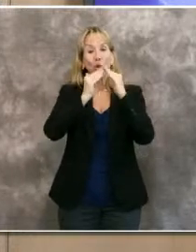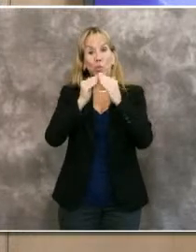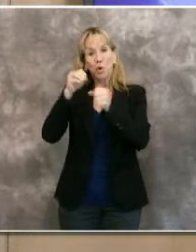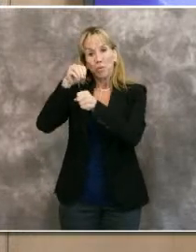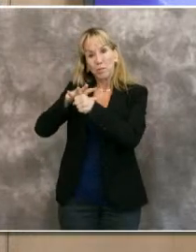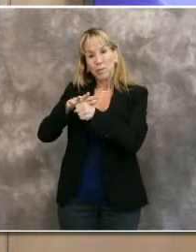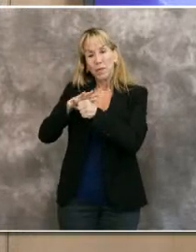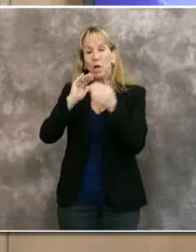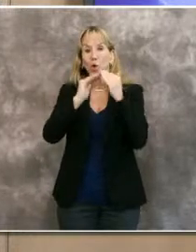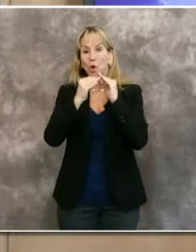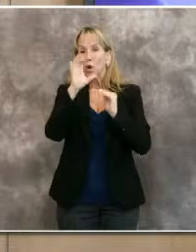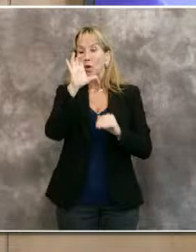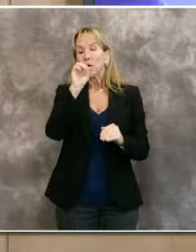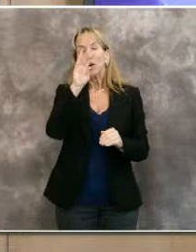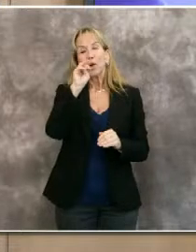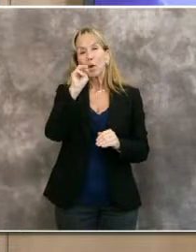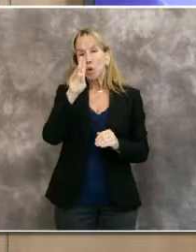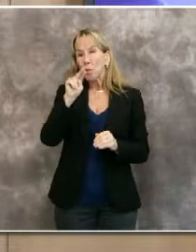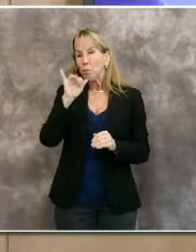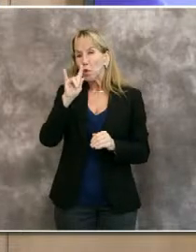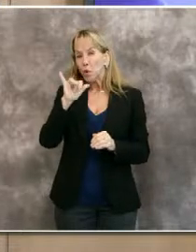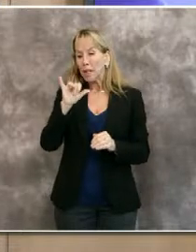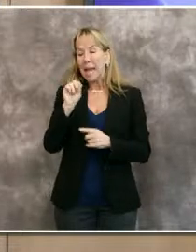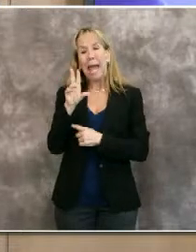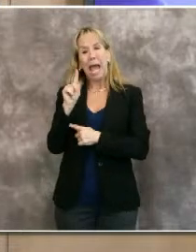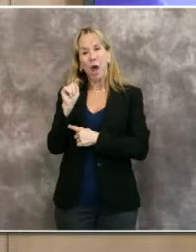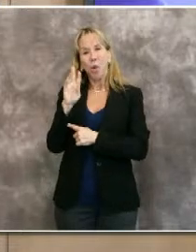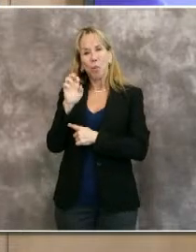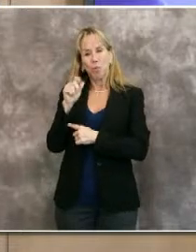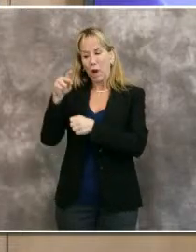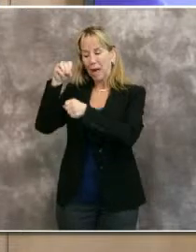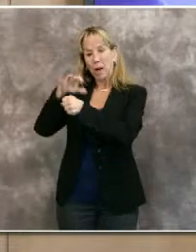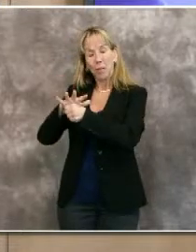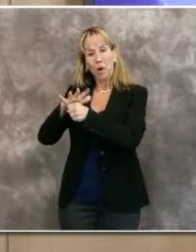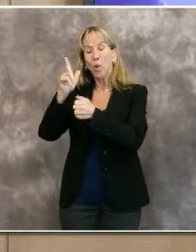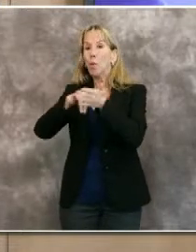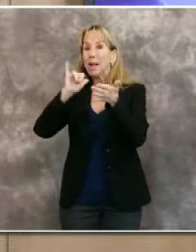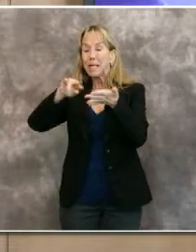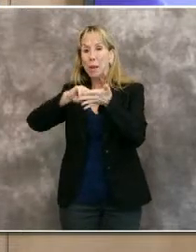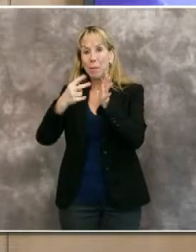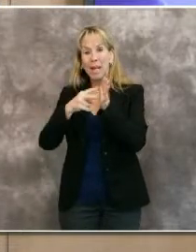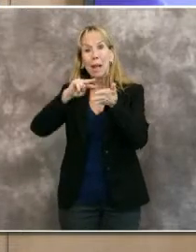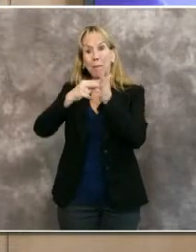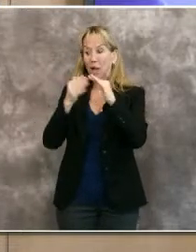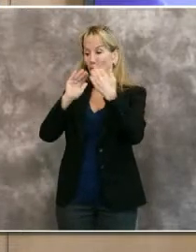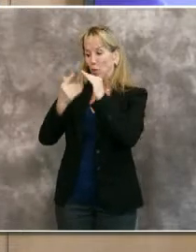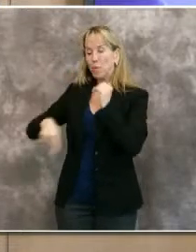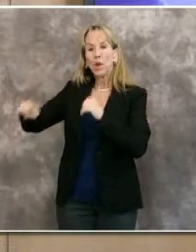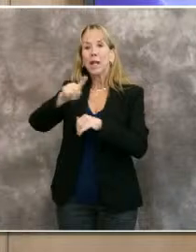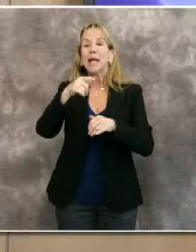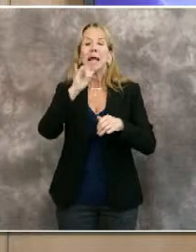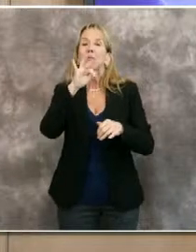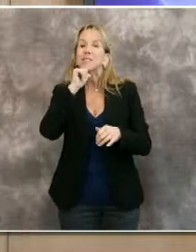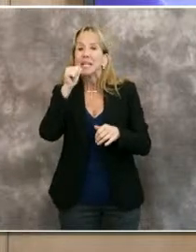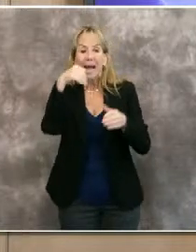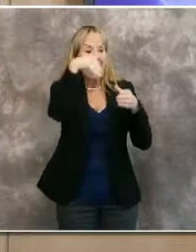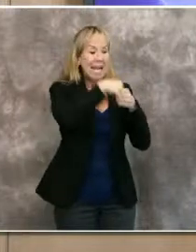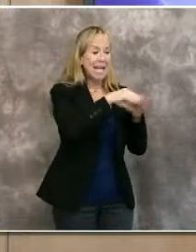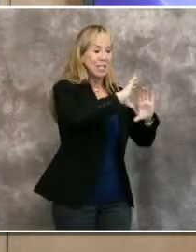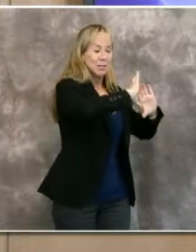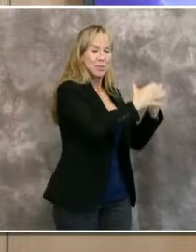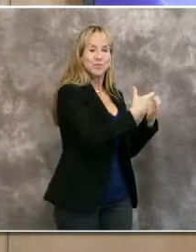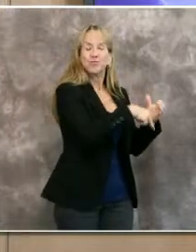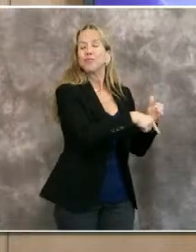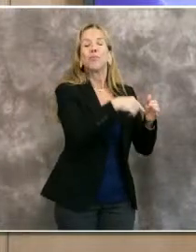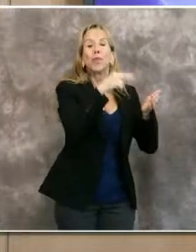outbreaks. Community outbreaks are an outbreak in a setting that is outside of a congregate care setting, outside of a hospital, a nursing